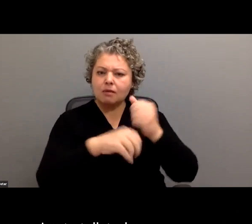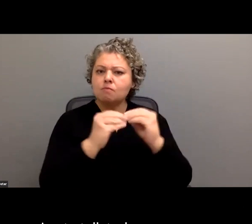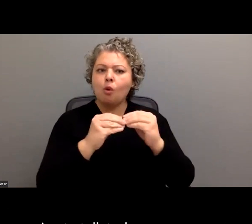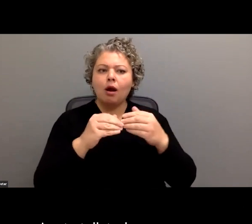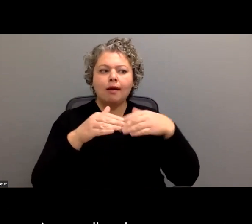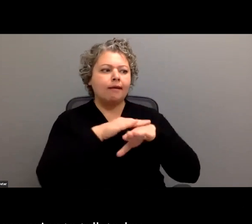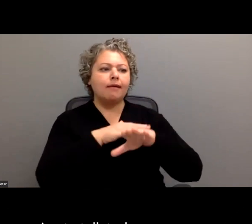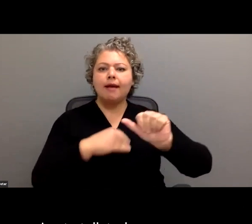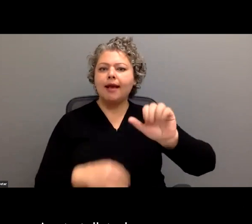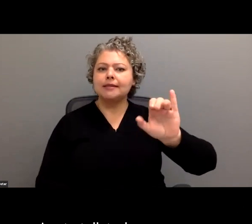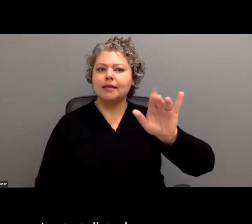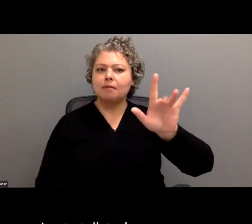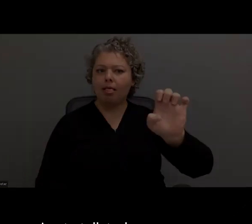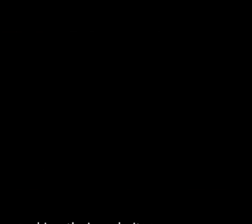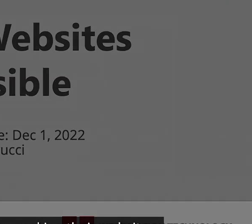websites accessible.